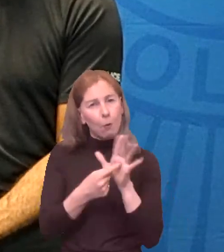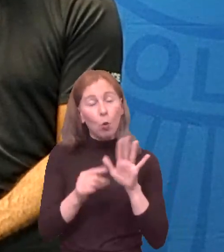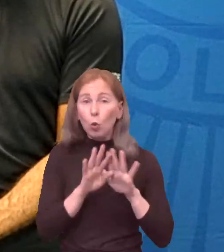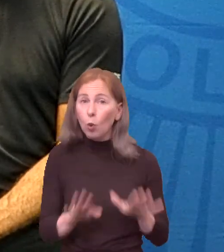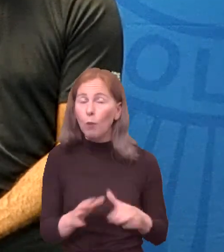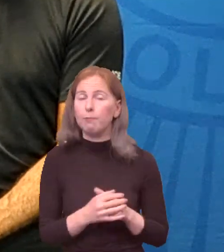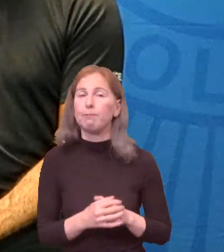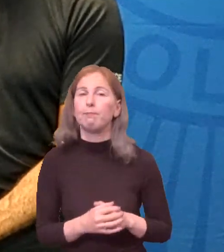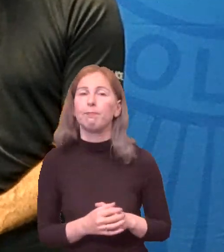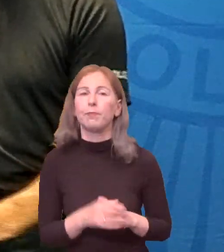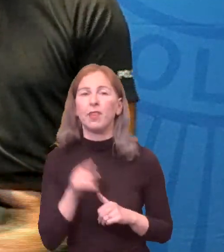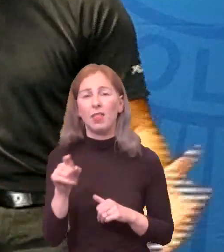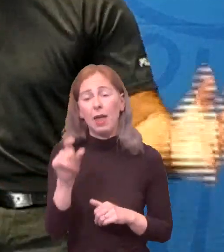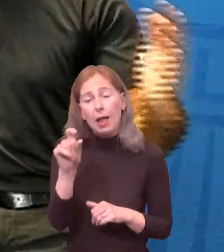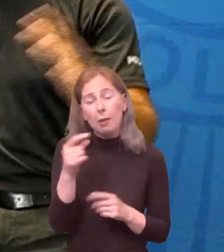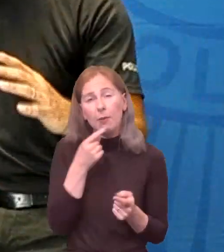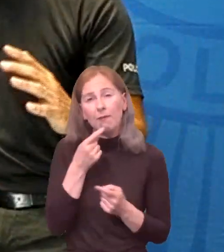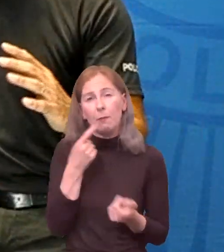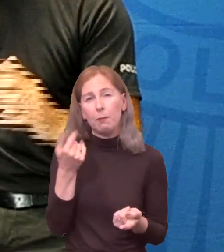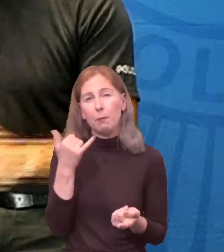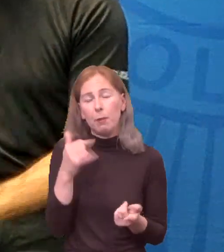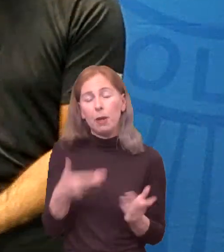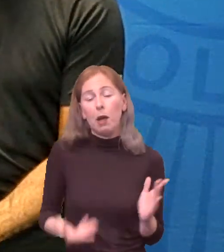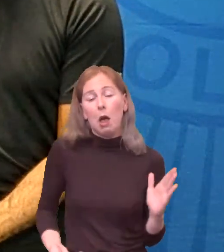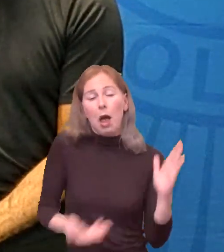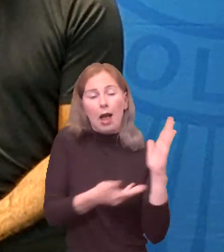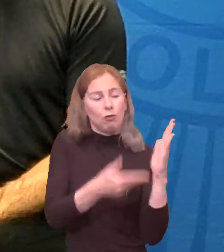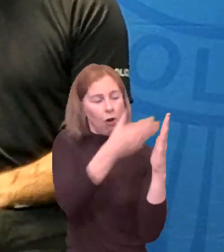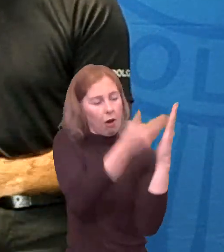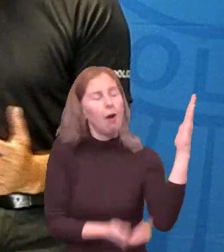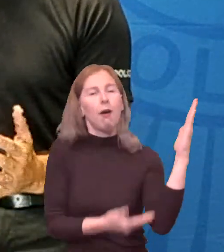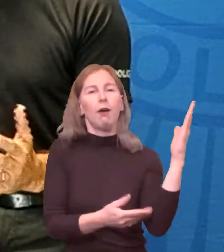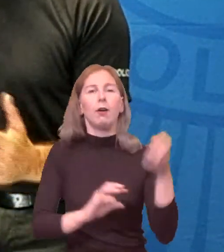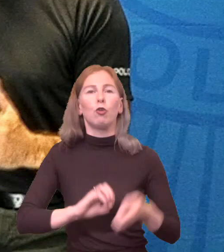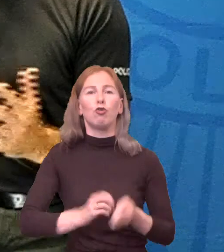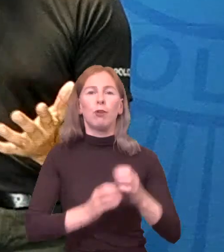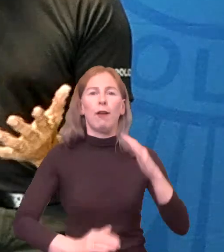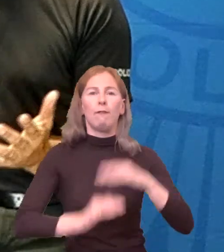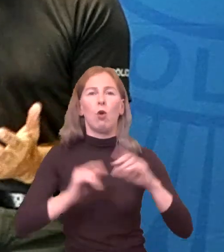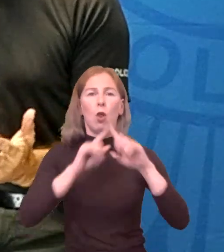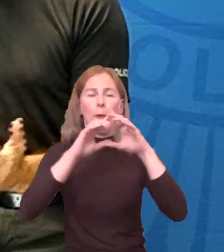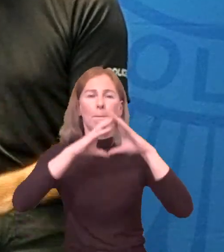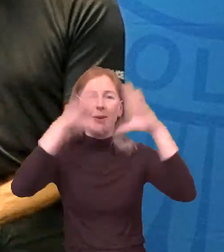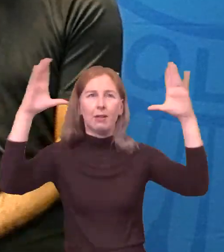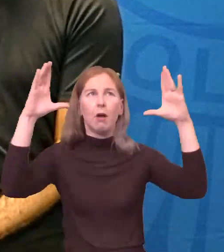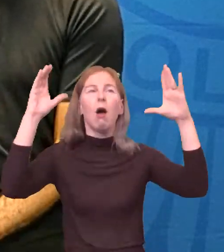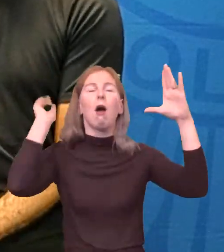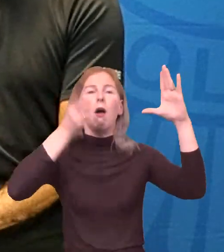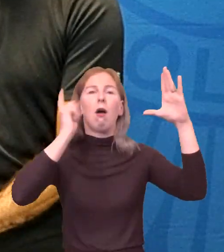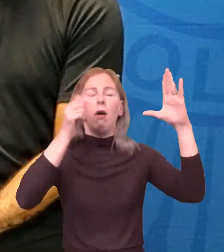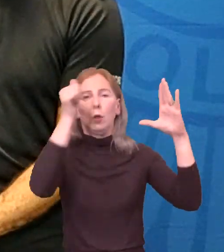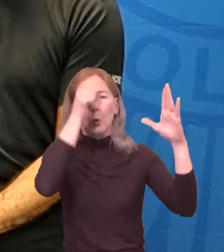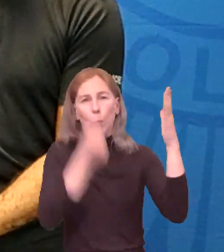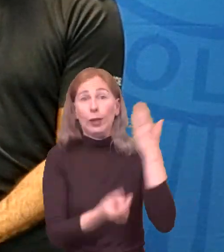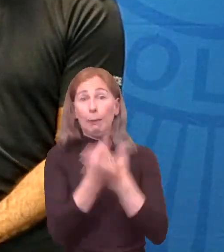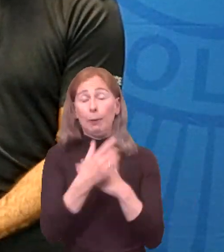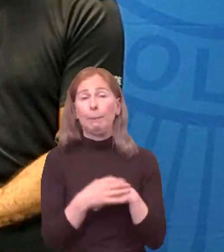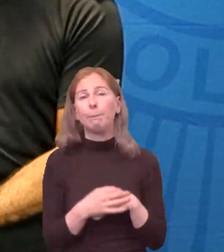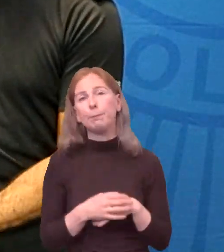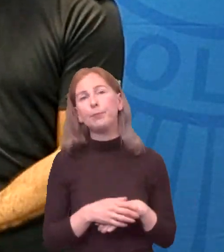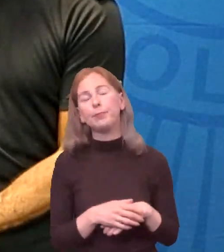in your community lots of times with lots of rubbish on, and then it comes back empty moments later, could be quite